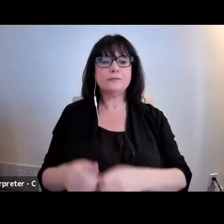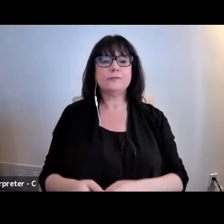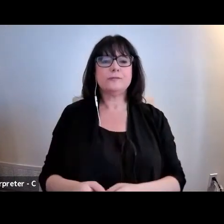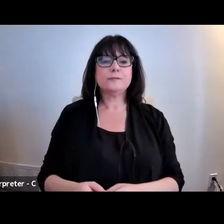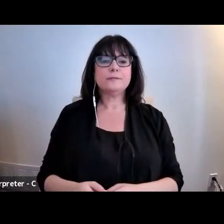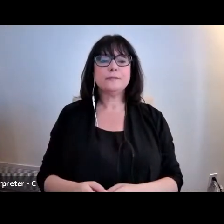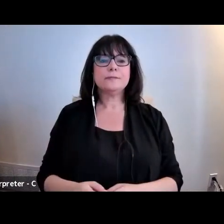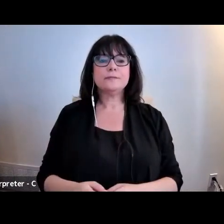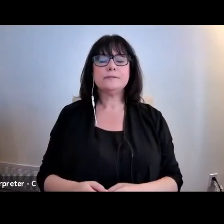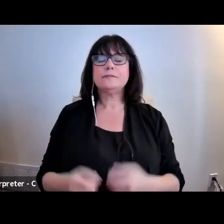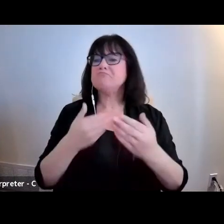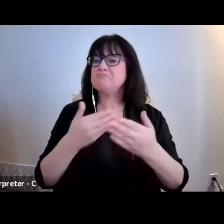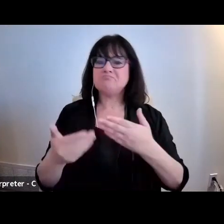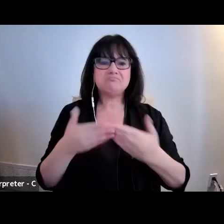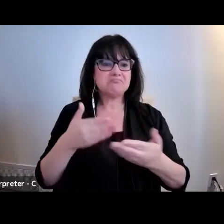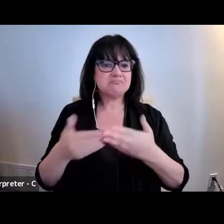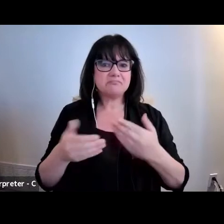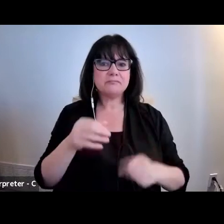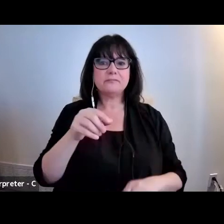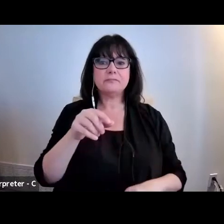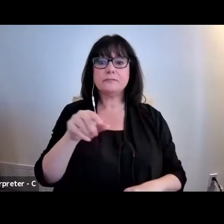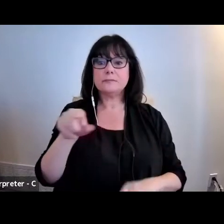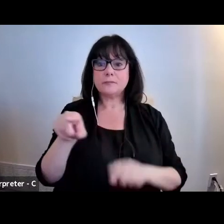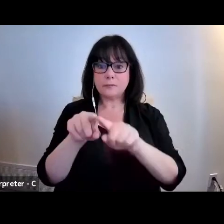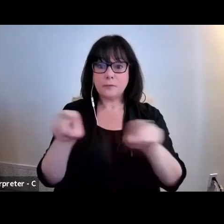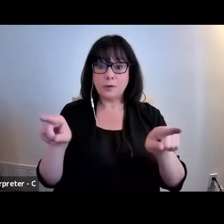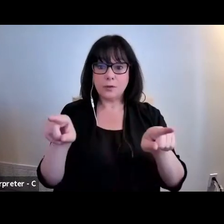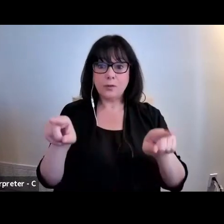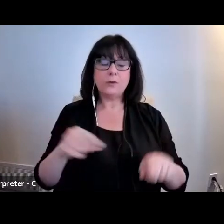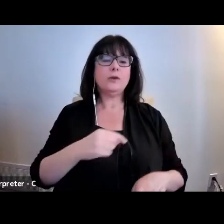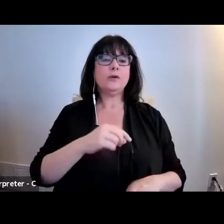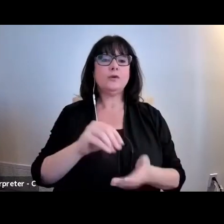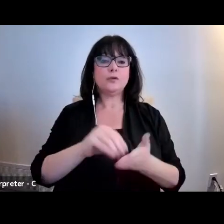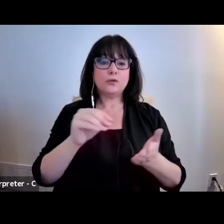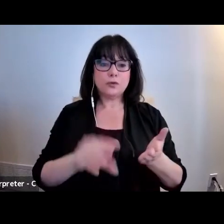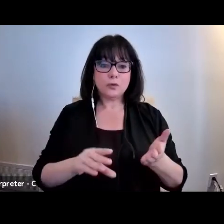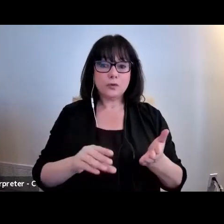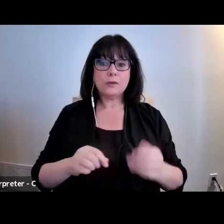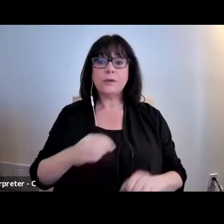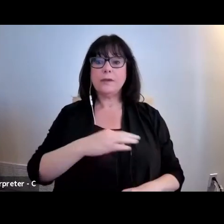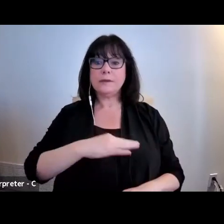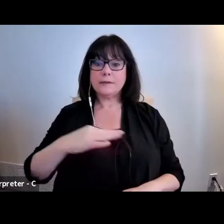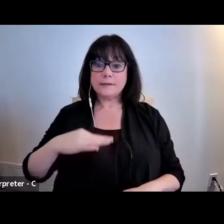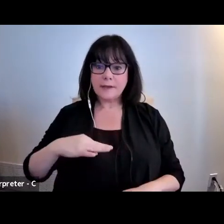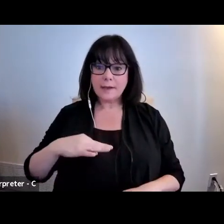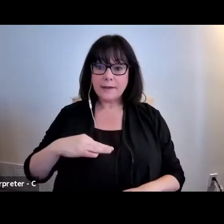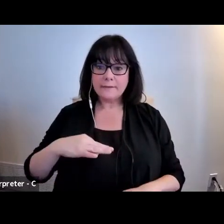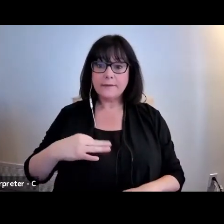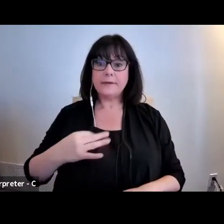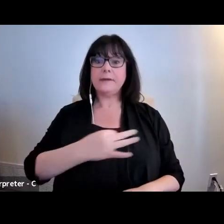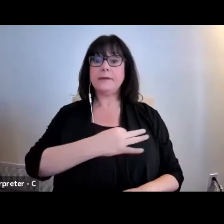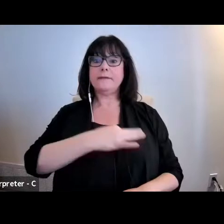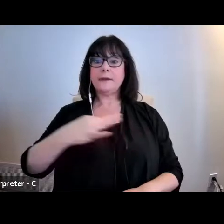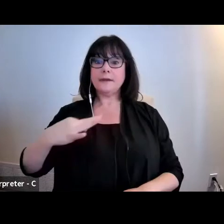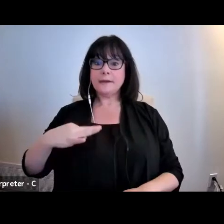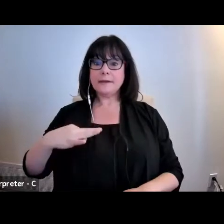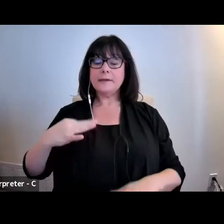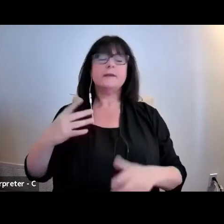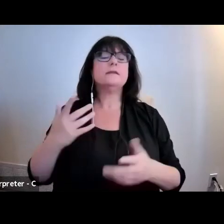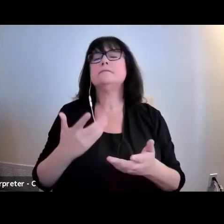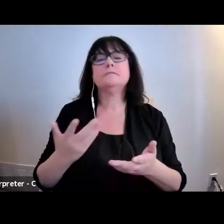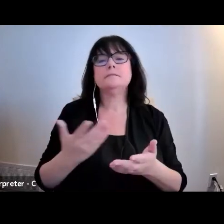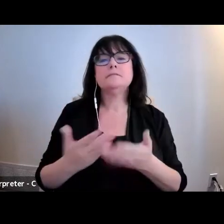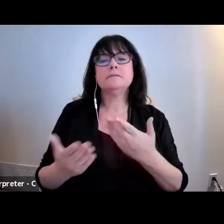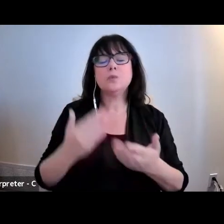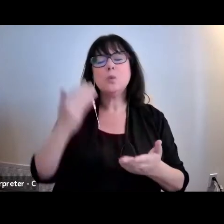Whether you are a student, a staff, or a faculty member, we recognize that the pandemic may continue to be creating